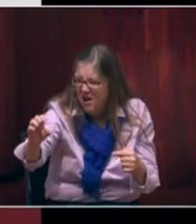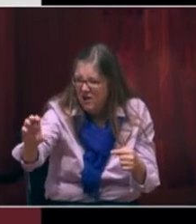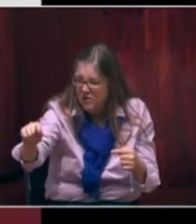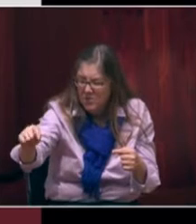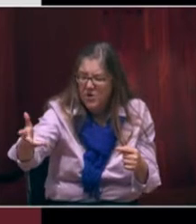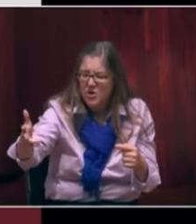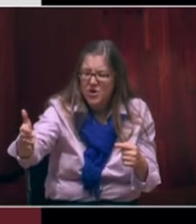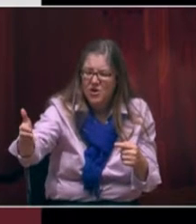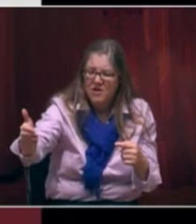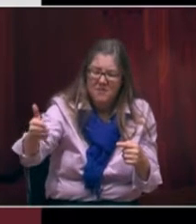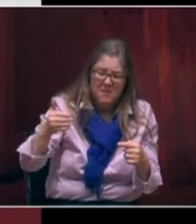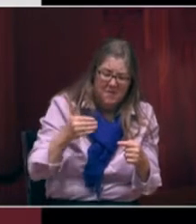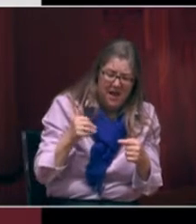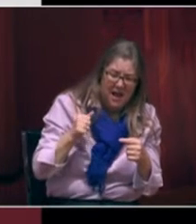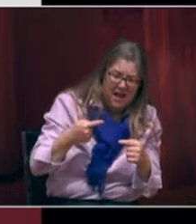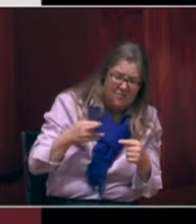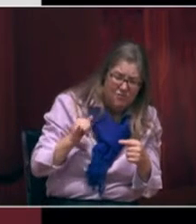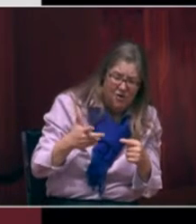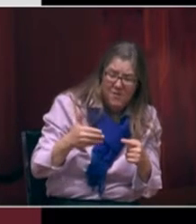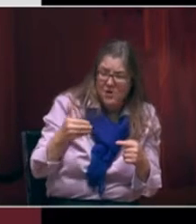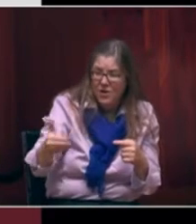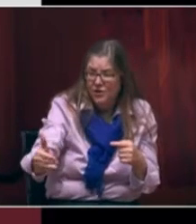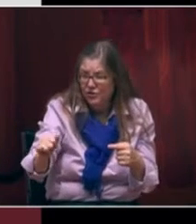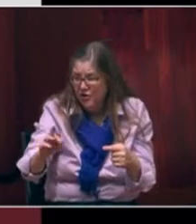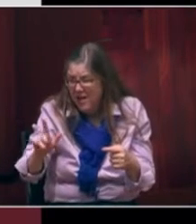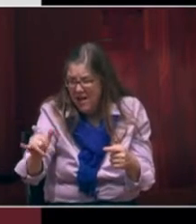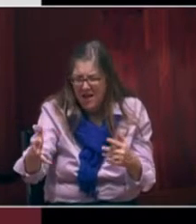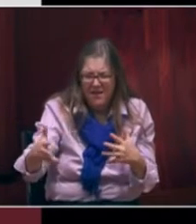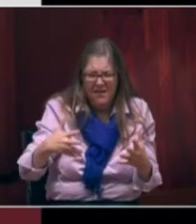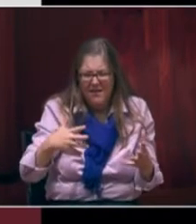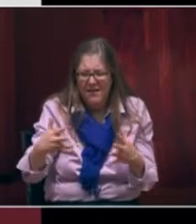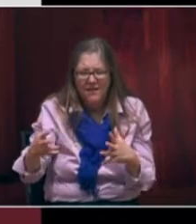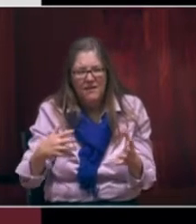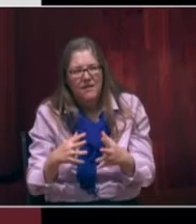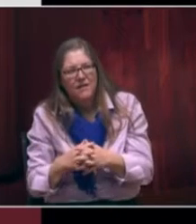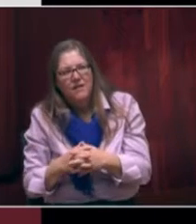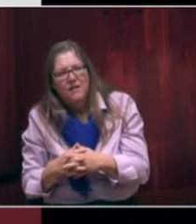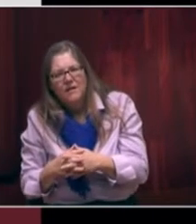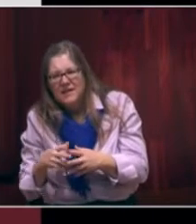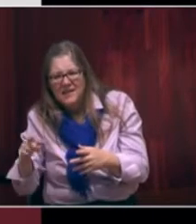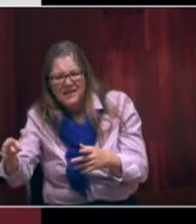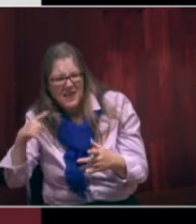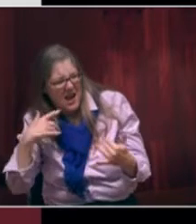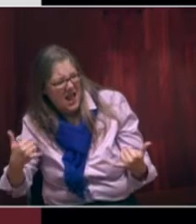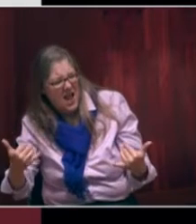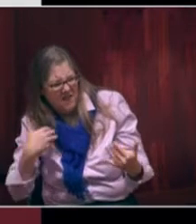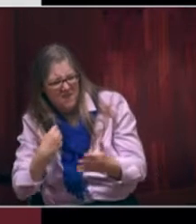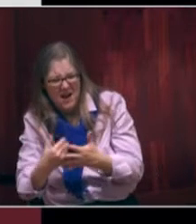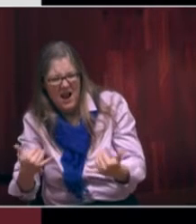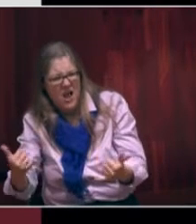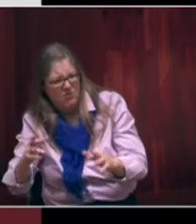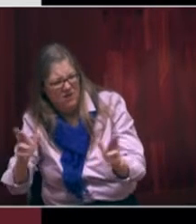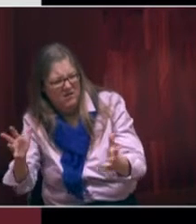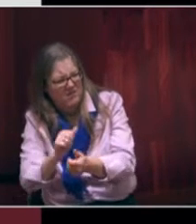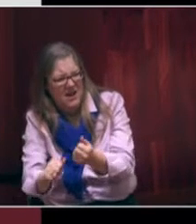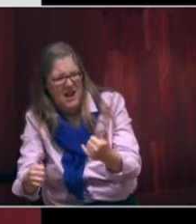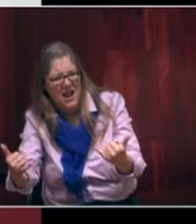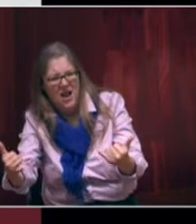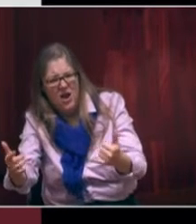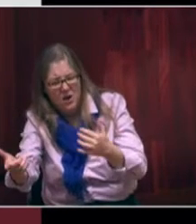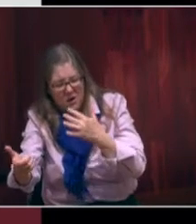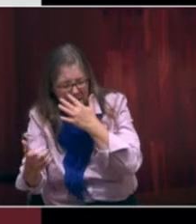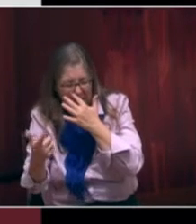maybe July. And, you know, everyone says, well, I got the money now, I want to destroy it now. So it's a slow-moving process. We think it'll be